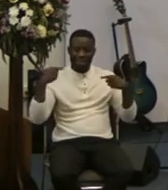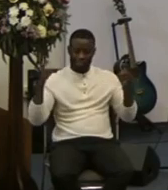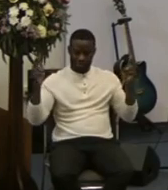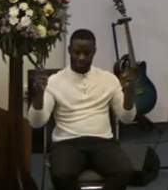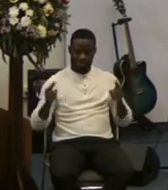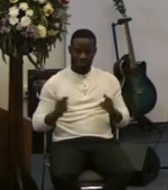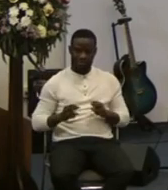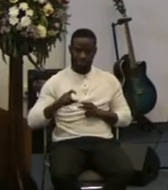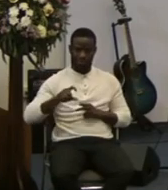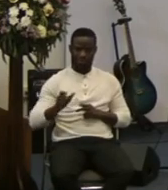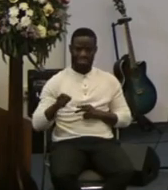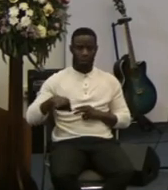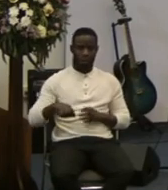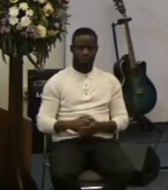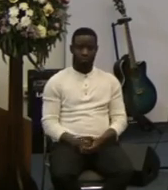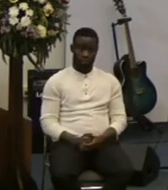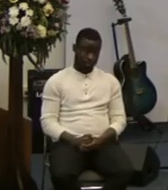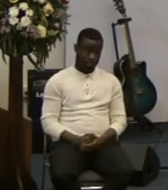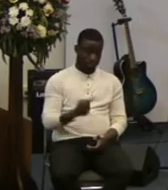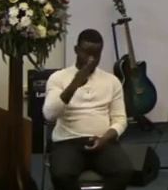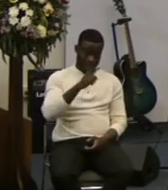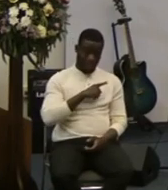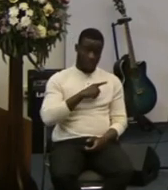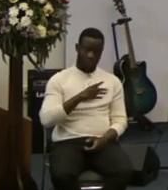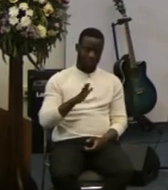noise down? Is that why they're...